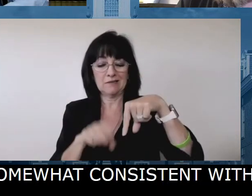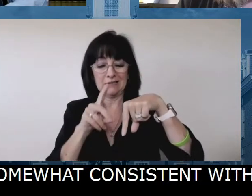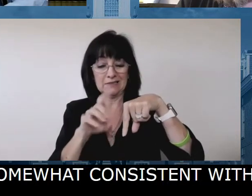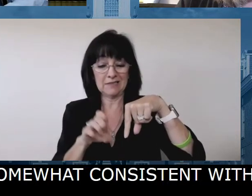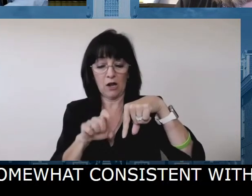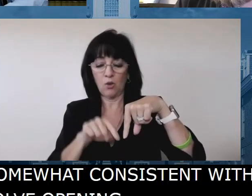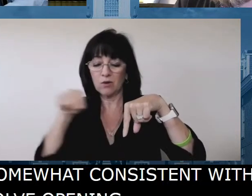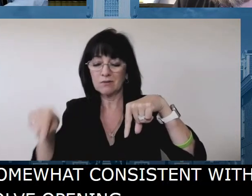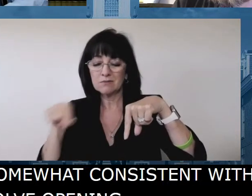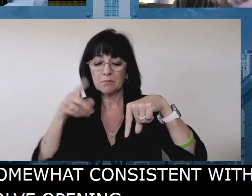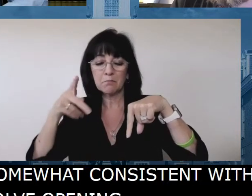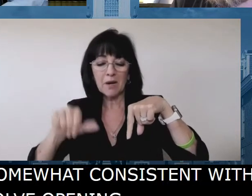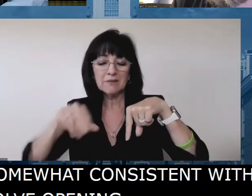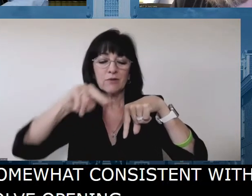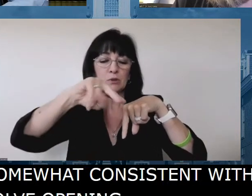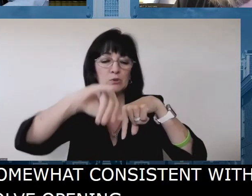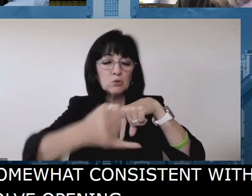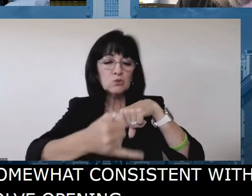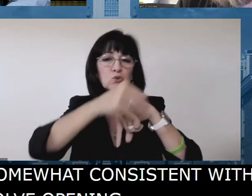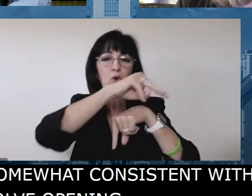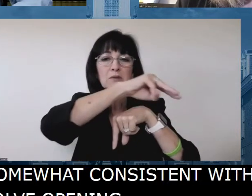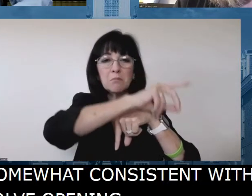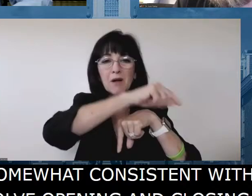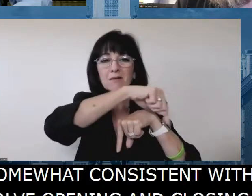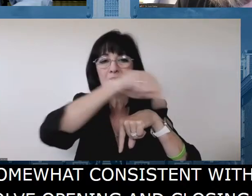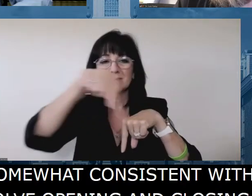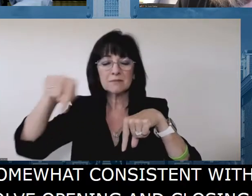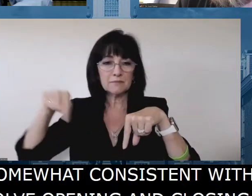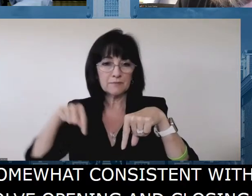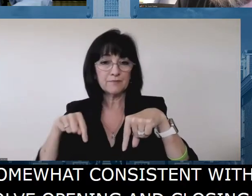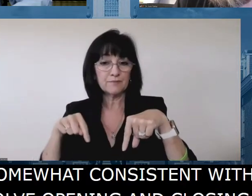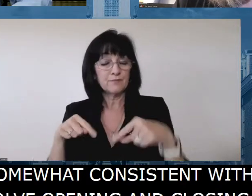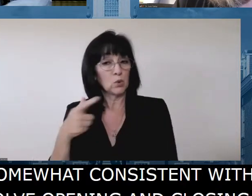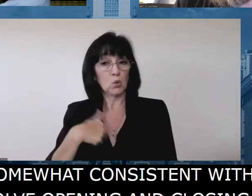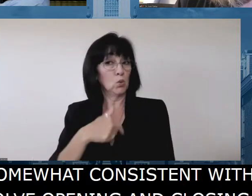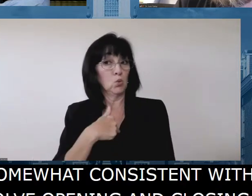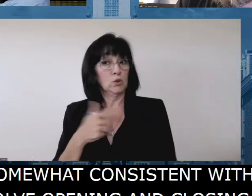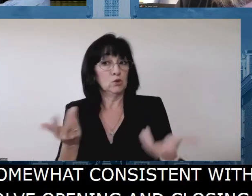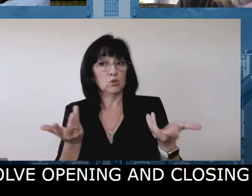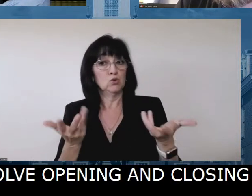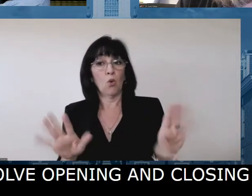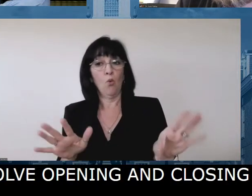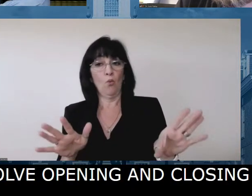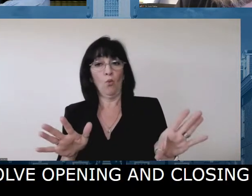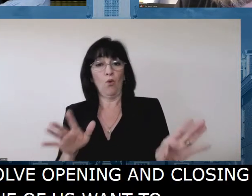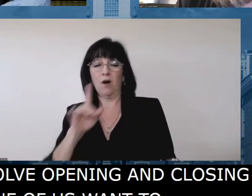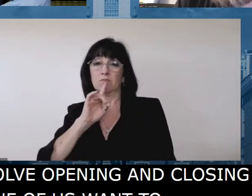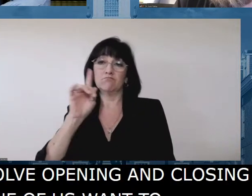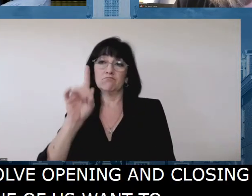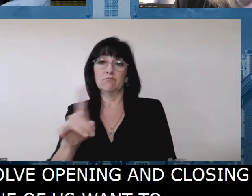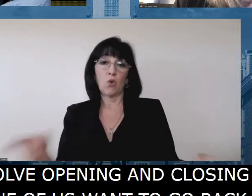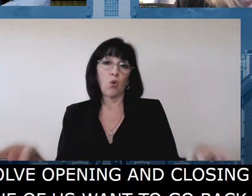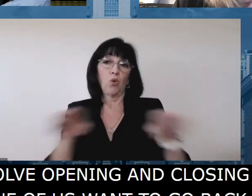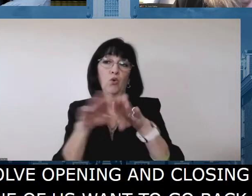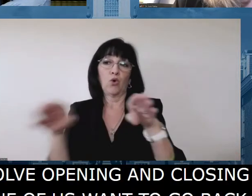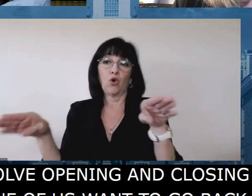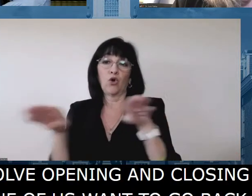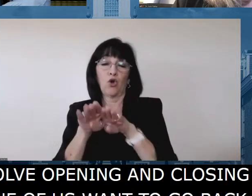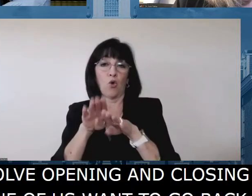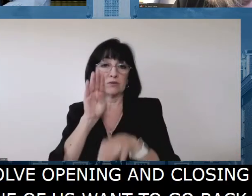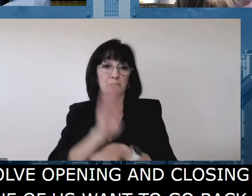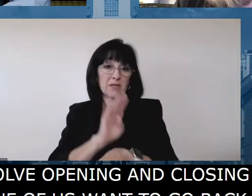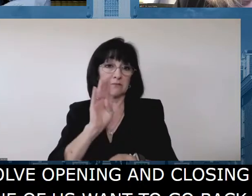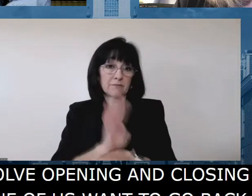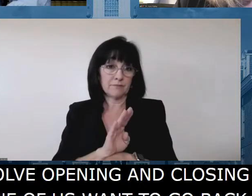and closing business establishments. None of us kind of want to go back to that. Individual businesses are